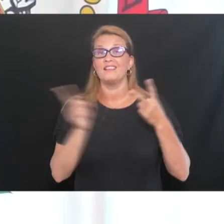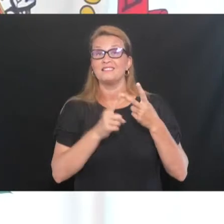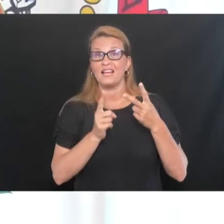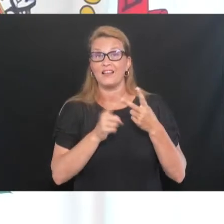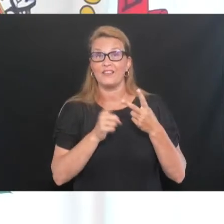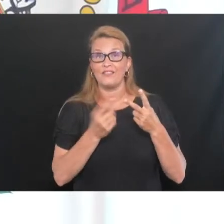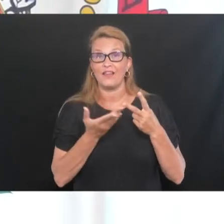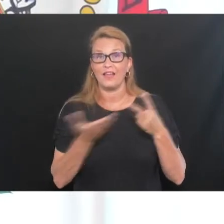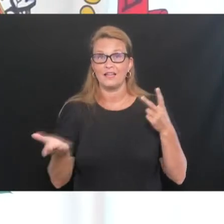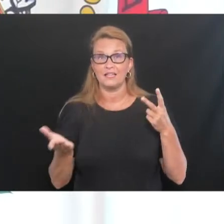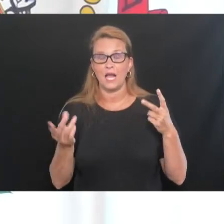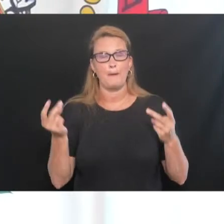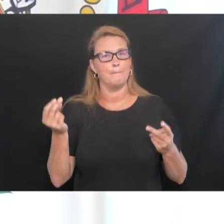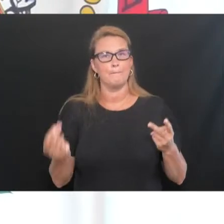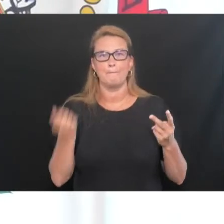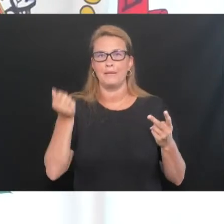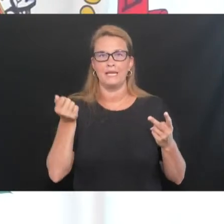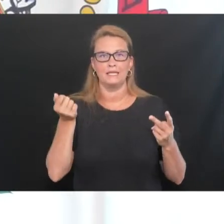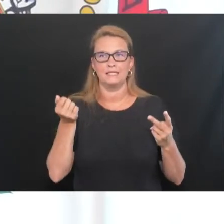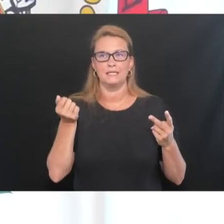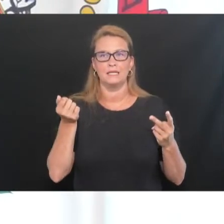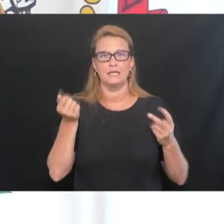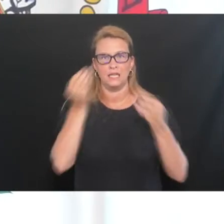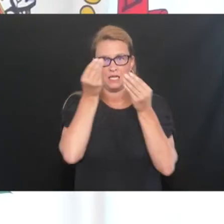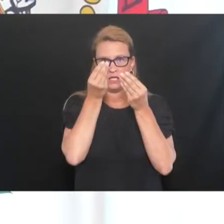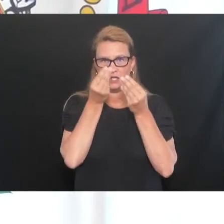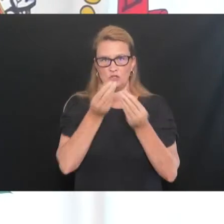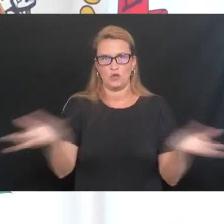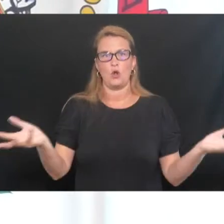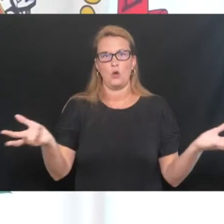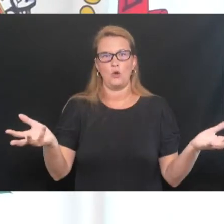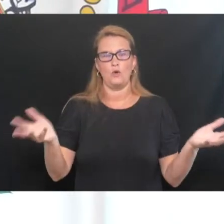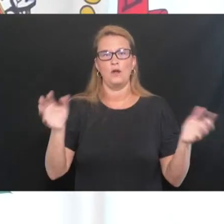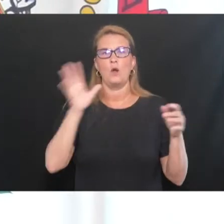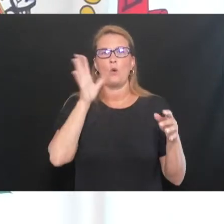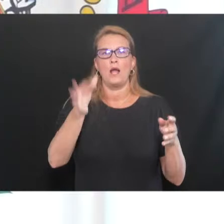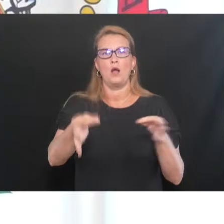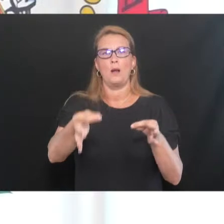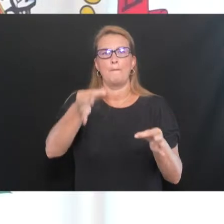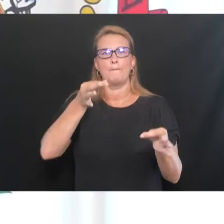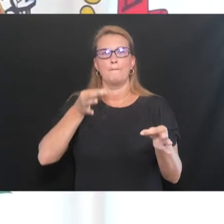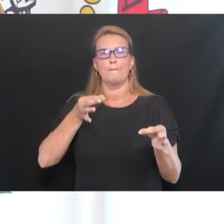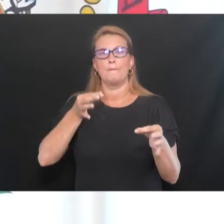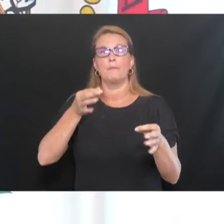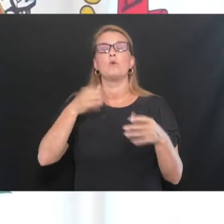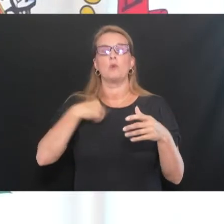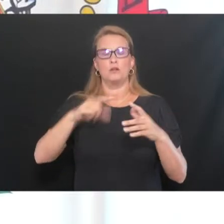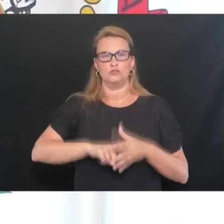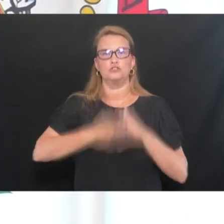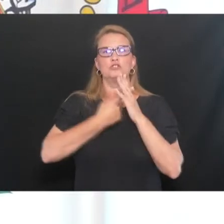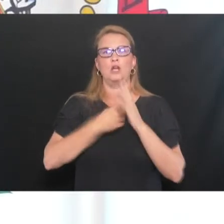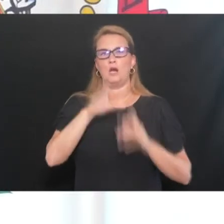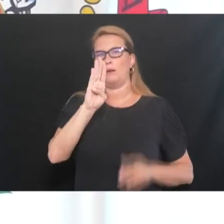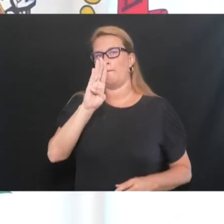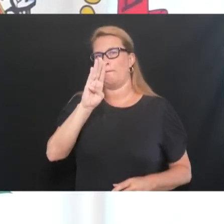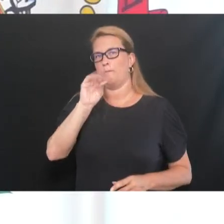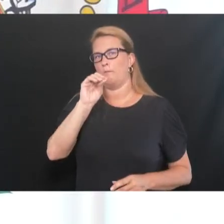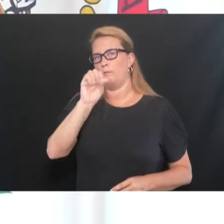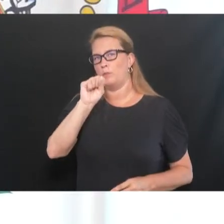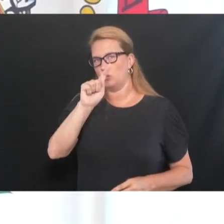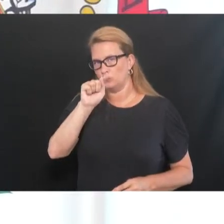absolutely immediately instructed our folks that we're going to move on this booster battlefield